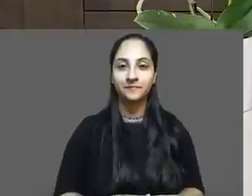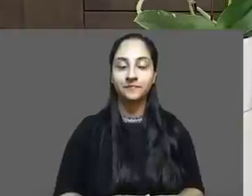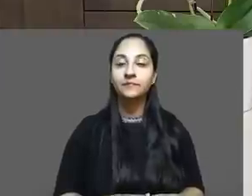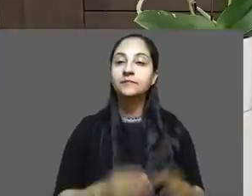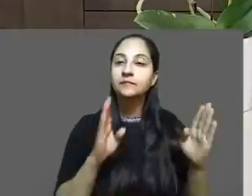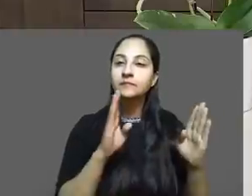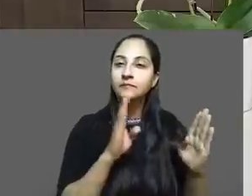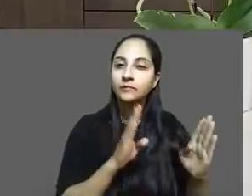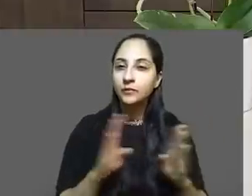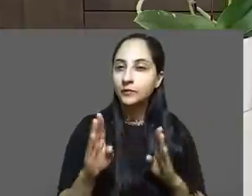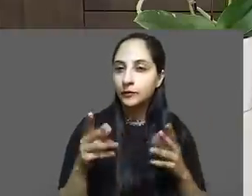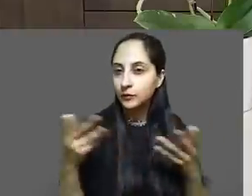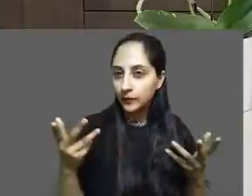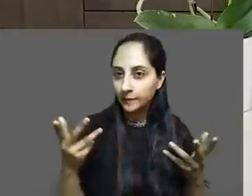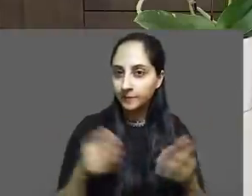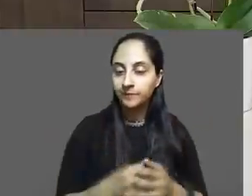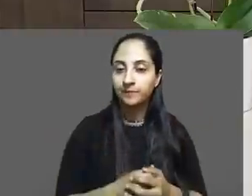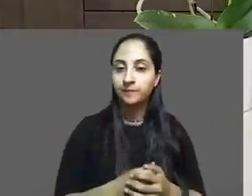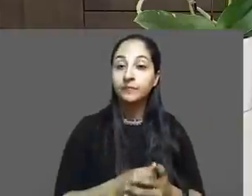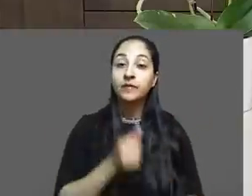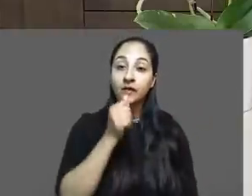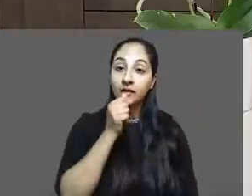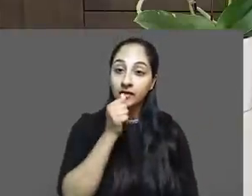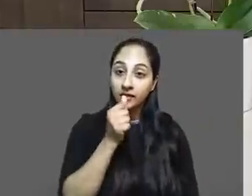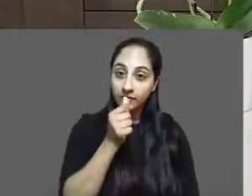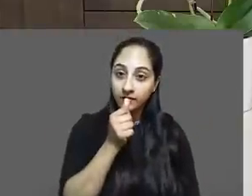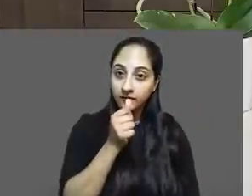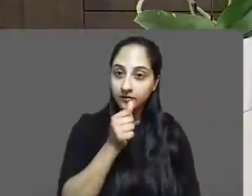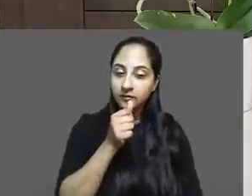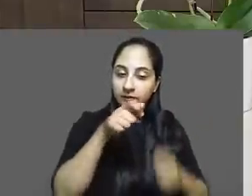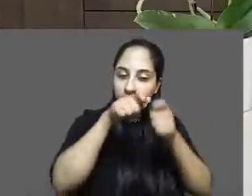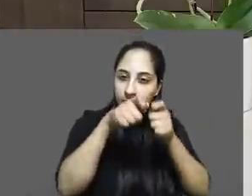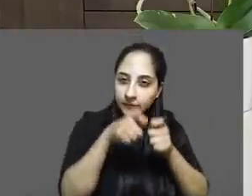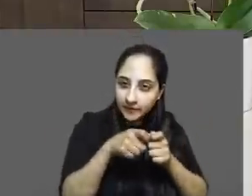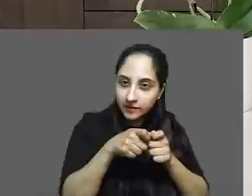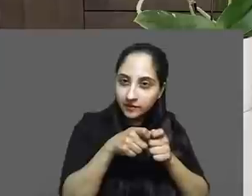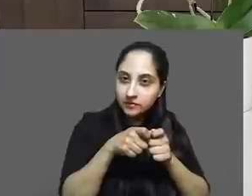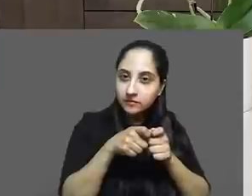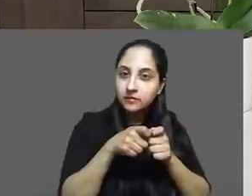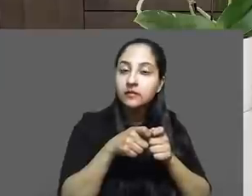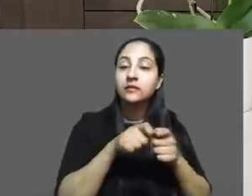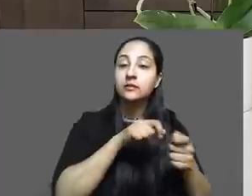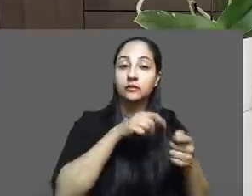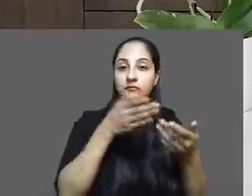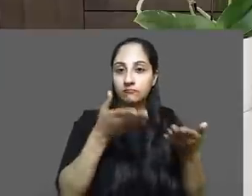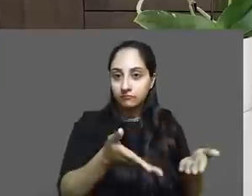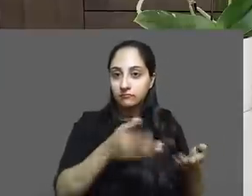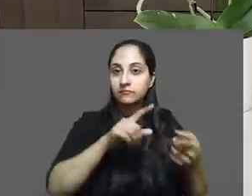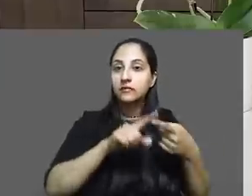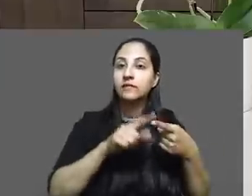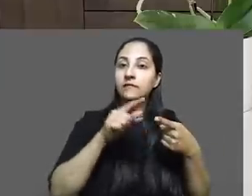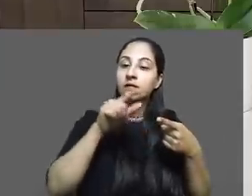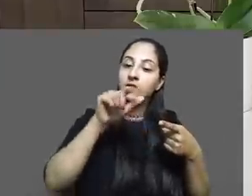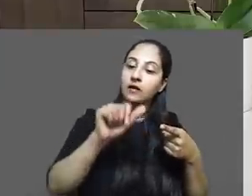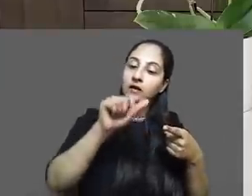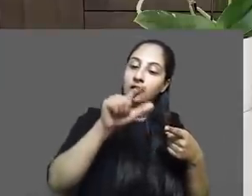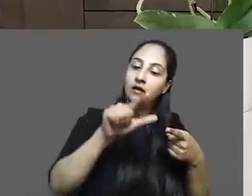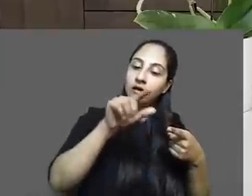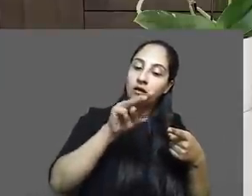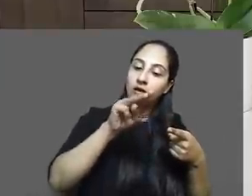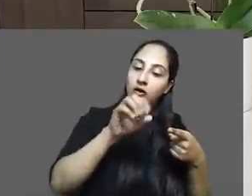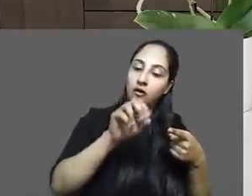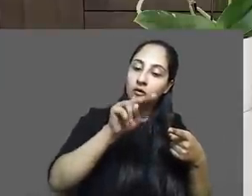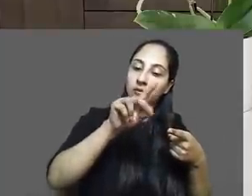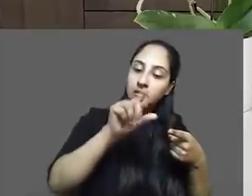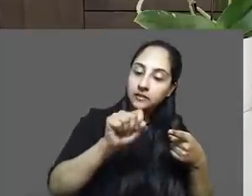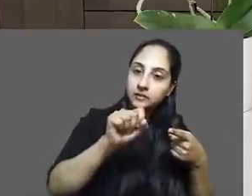But before that, the preparation involves as we have almond that we need to do the peeling,